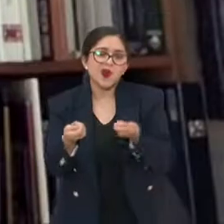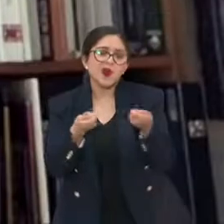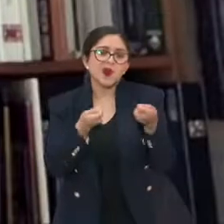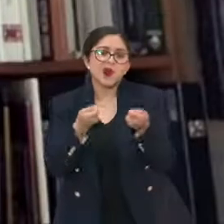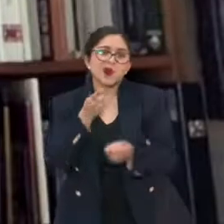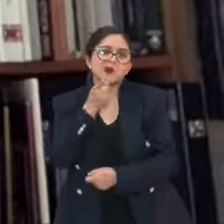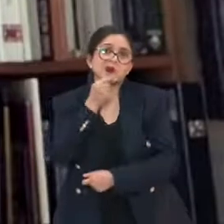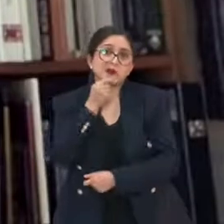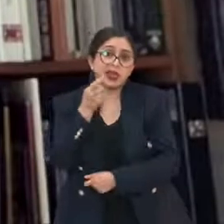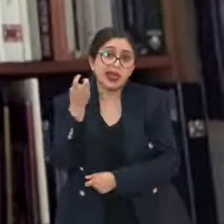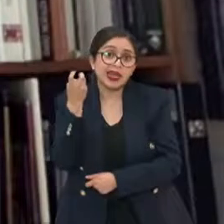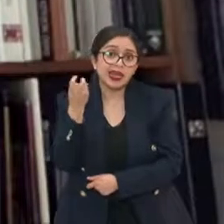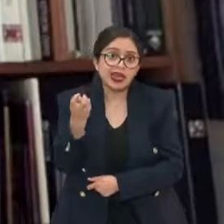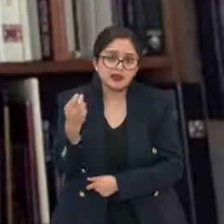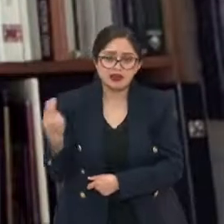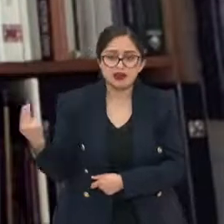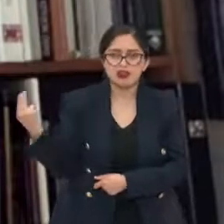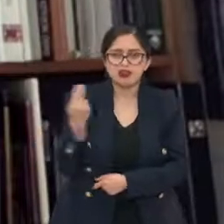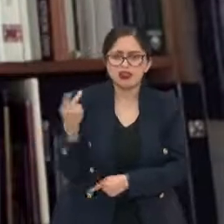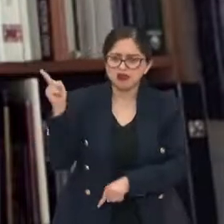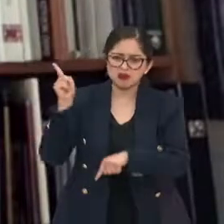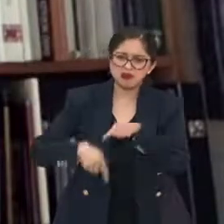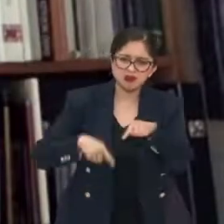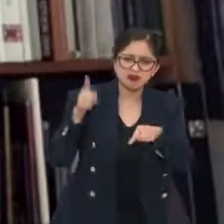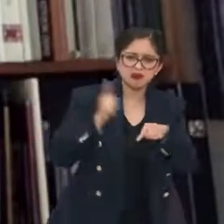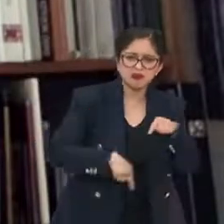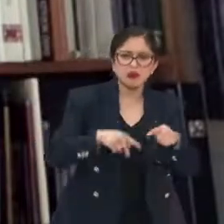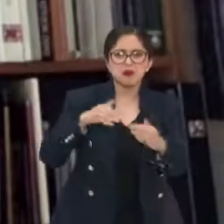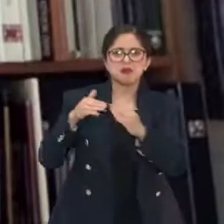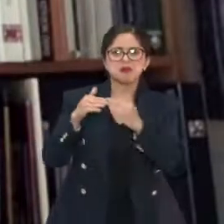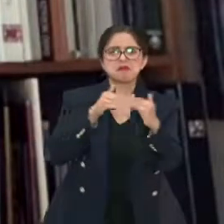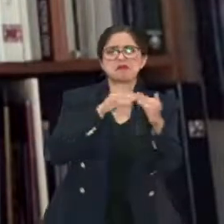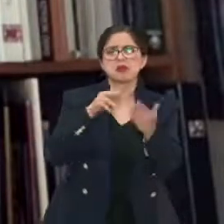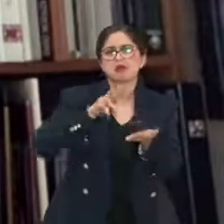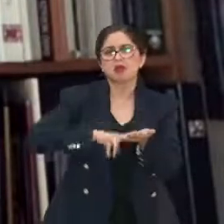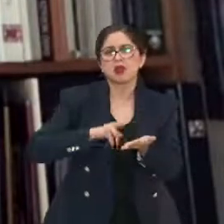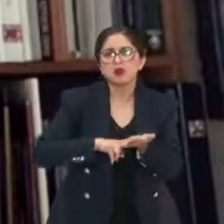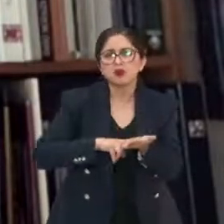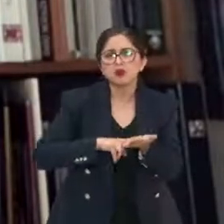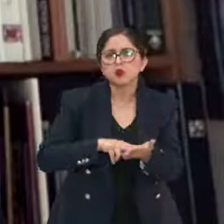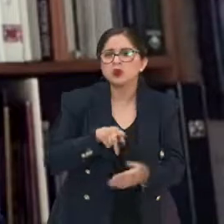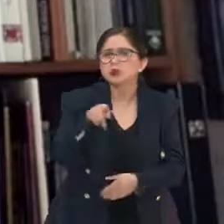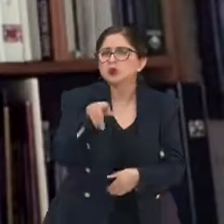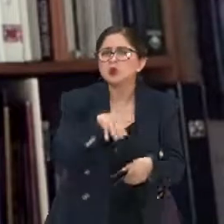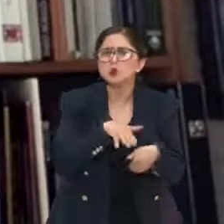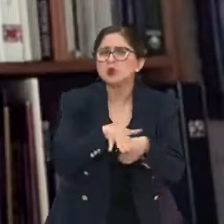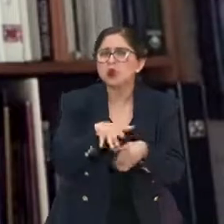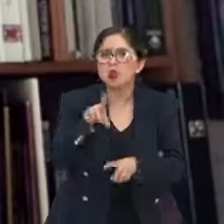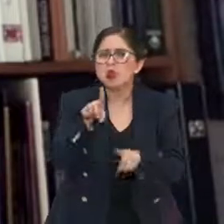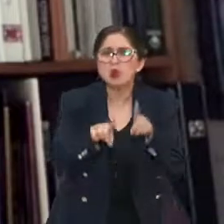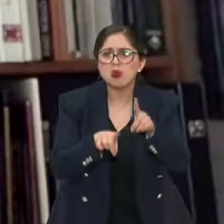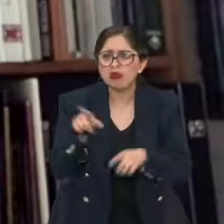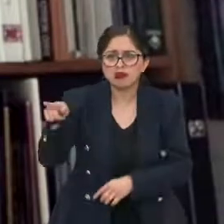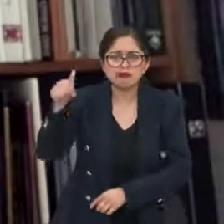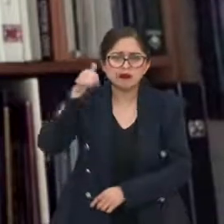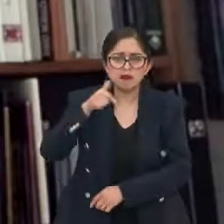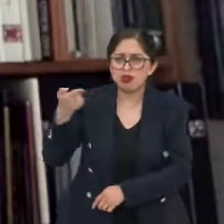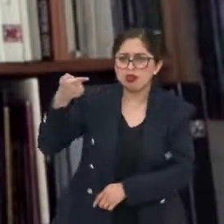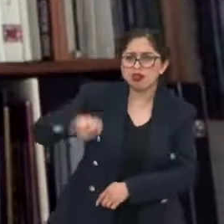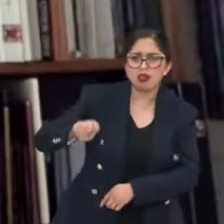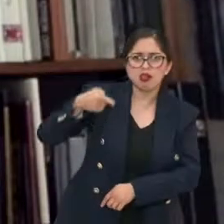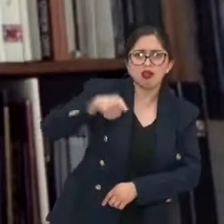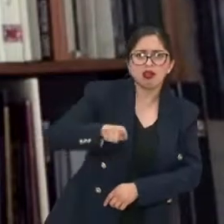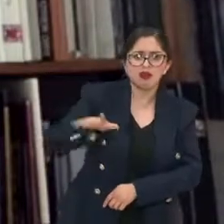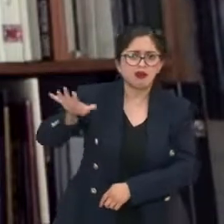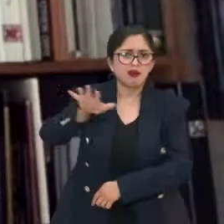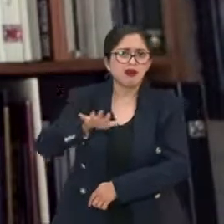backward? And why? Because Evo Morales knows that Evo Morales knows that this is a torment that we